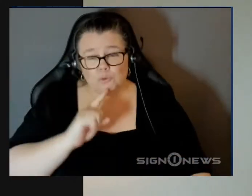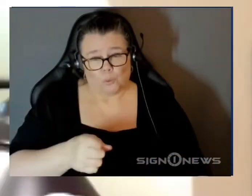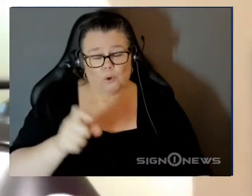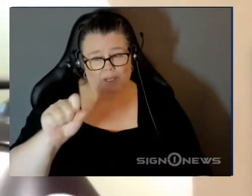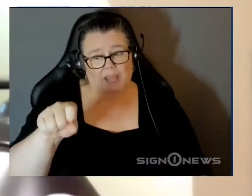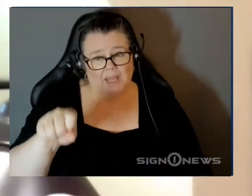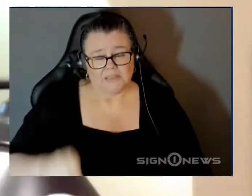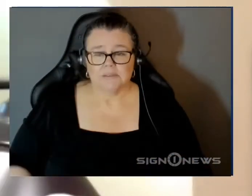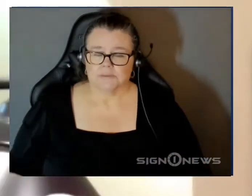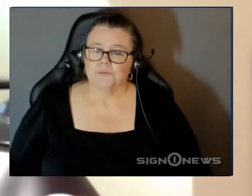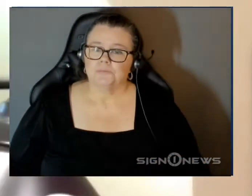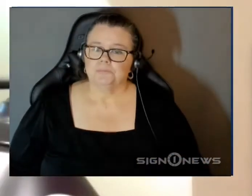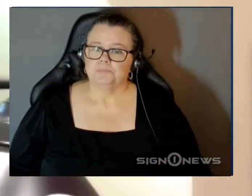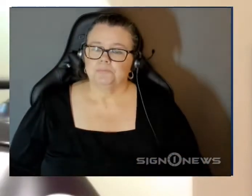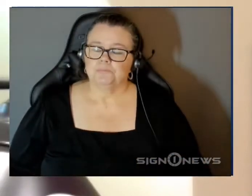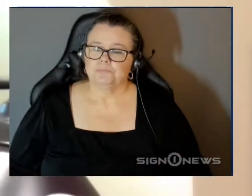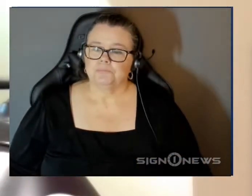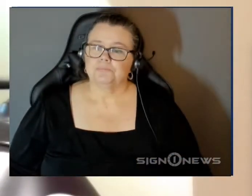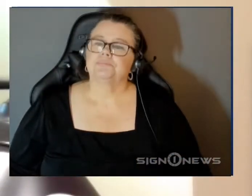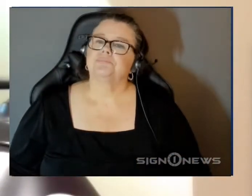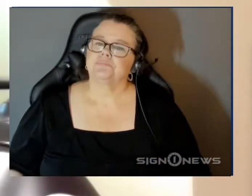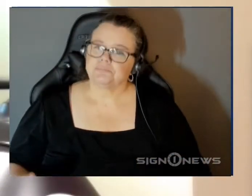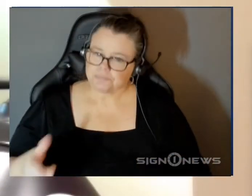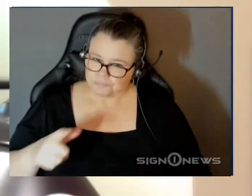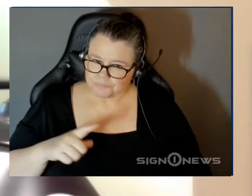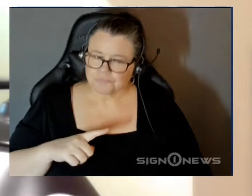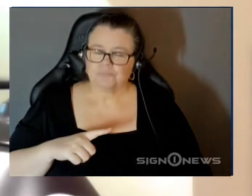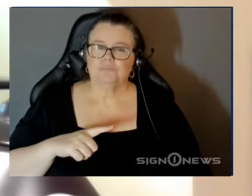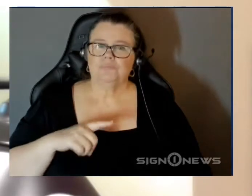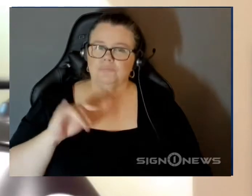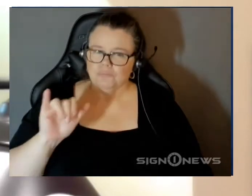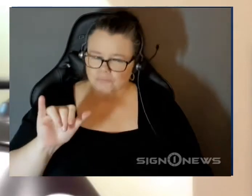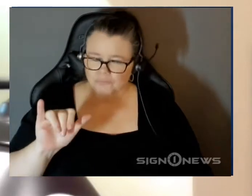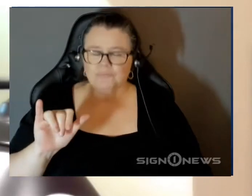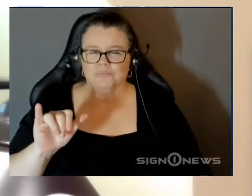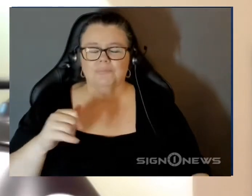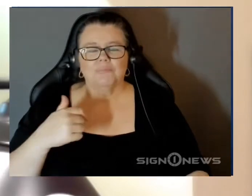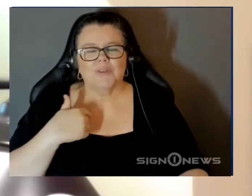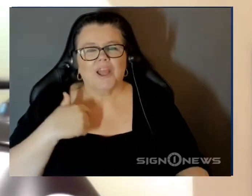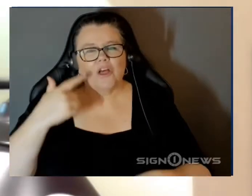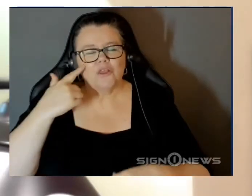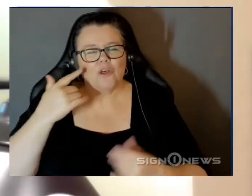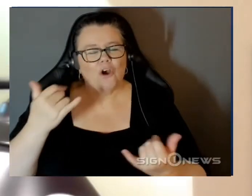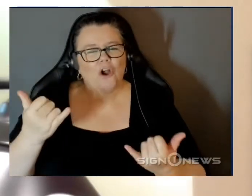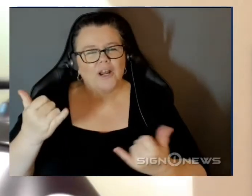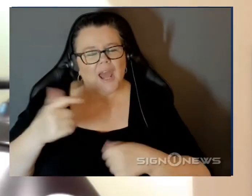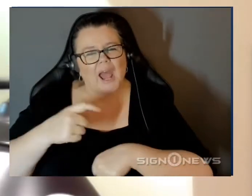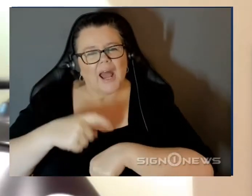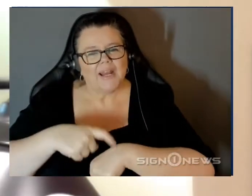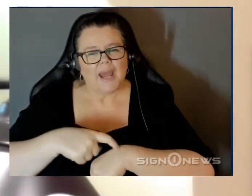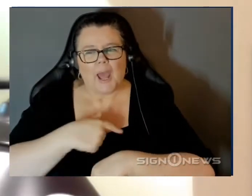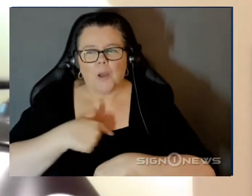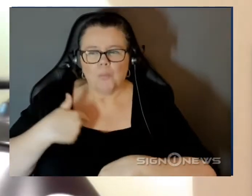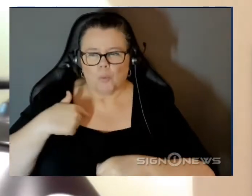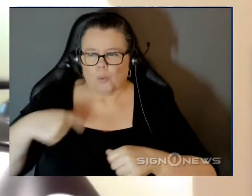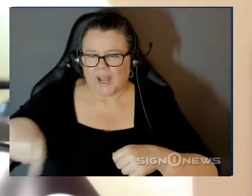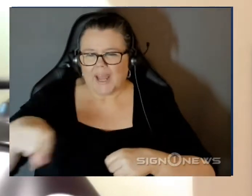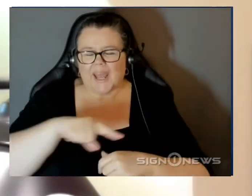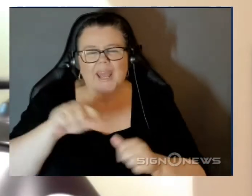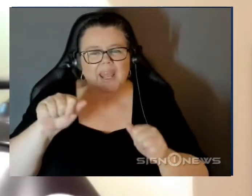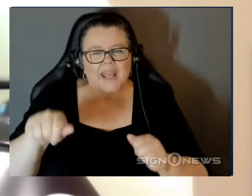Okay, excellent. So we thought it might make sense to spend just a couple of minutes on sort of the history, I guess,